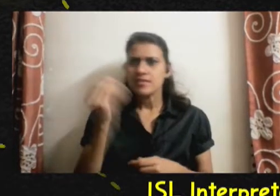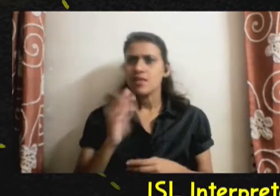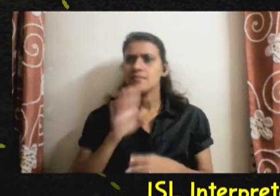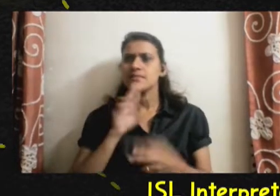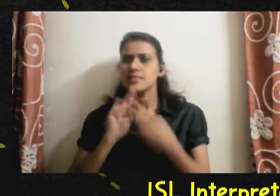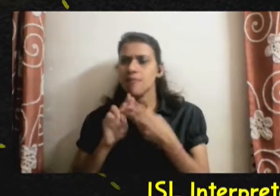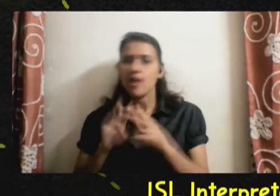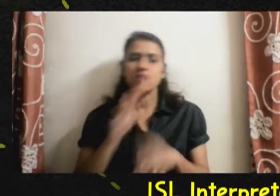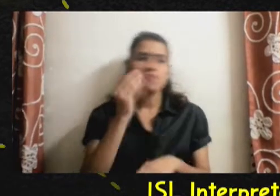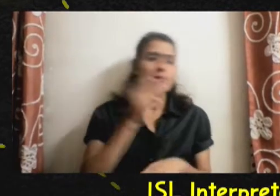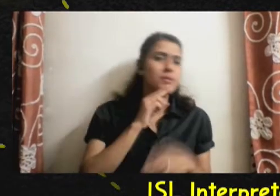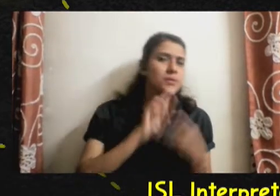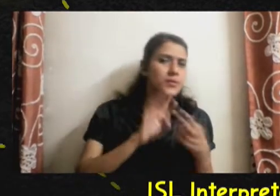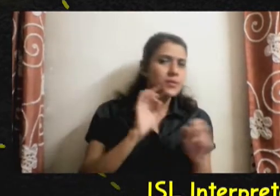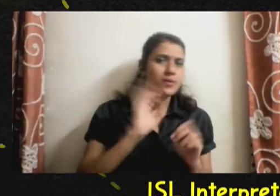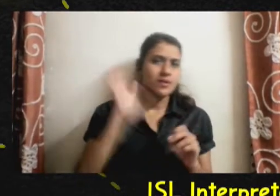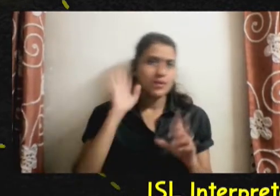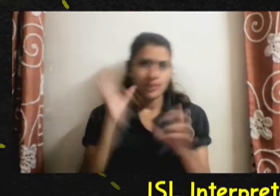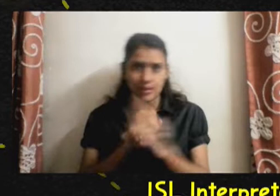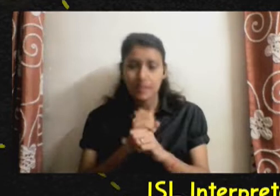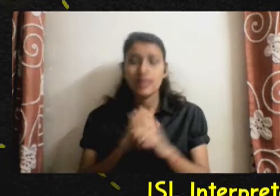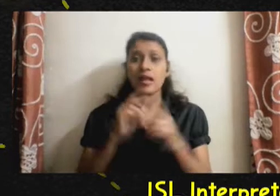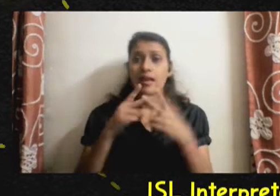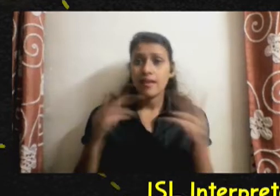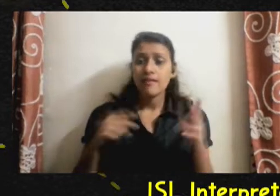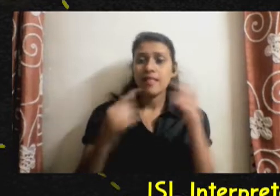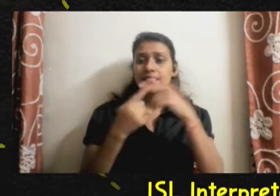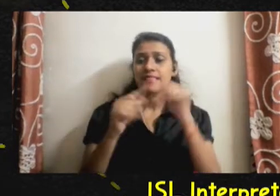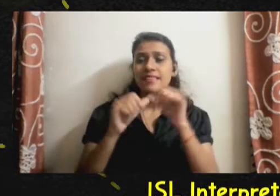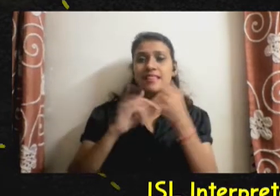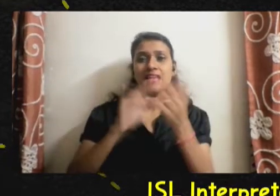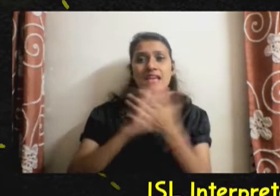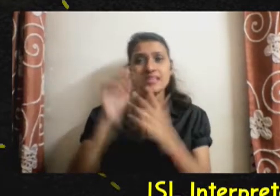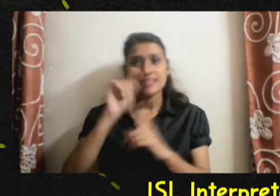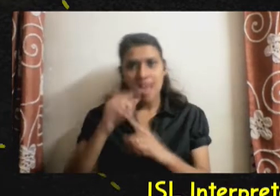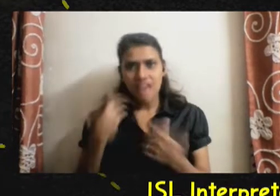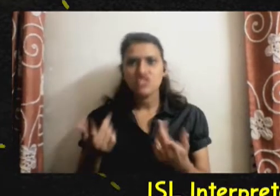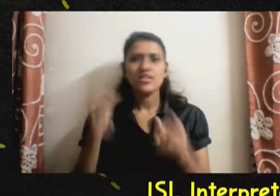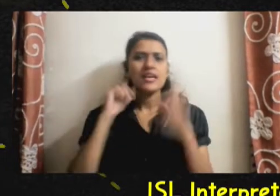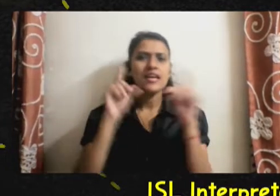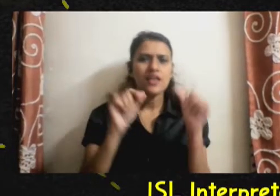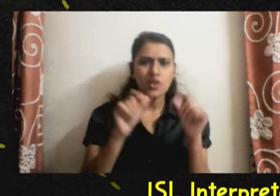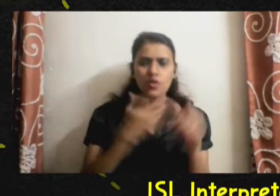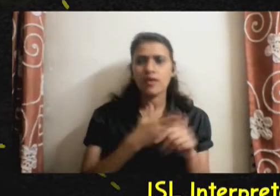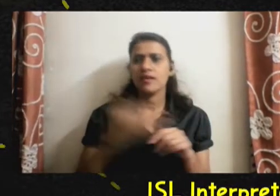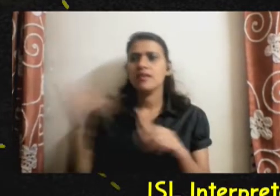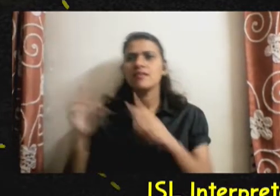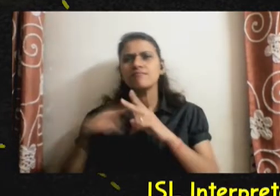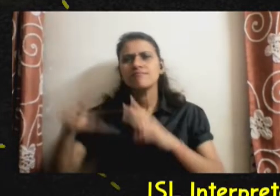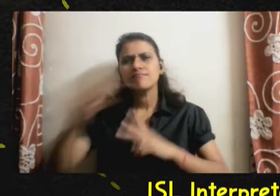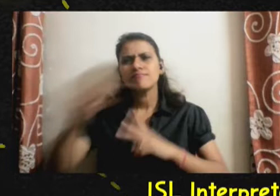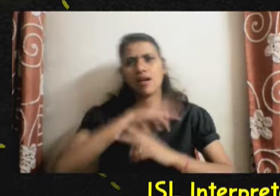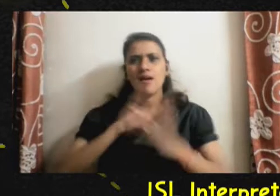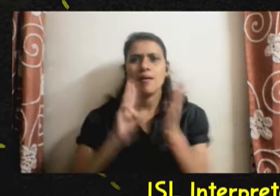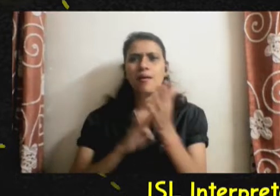called Grambani, with Tashi, with community radio stations, a host. So, I speak here as somebody from Kriya, but this journey